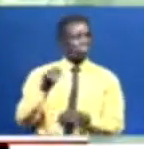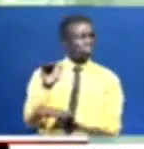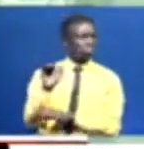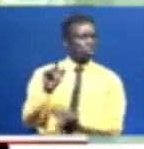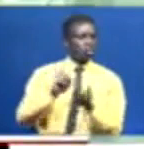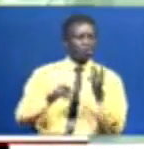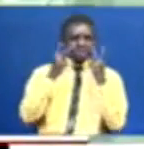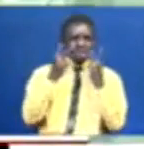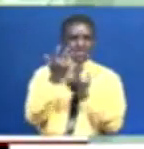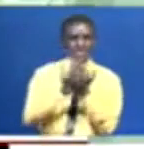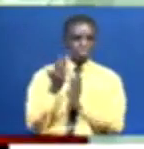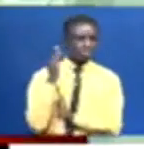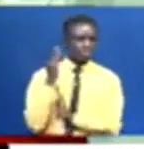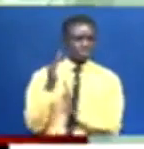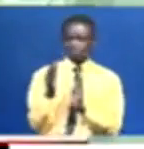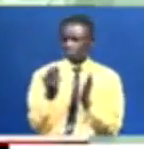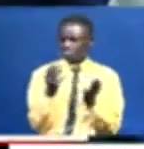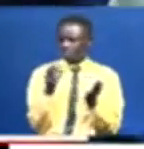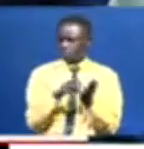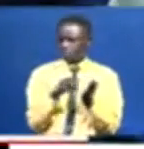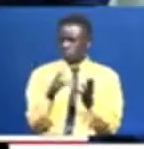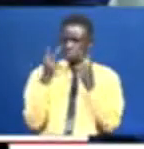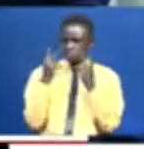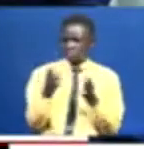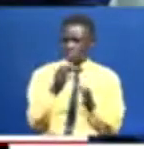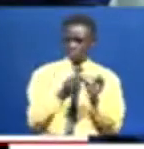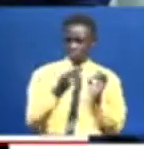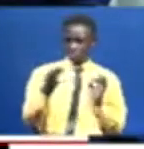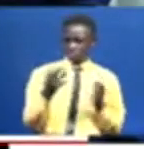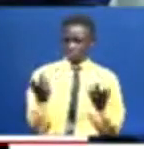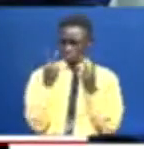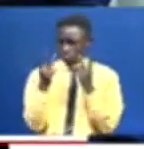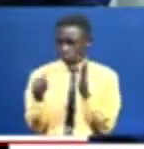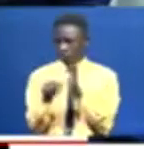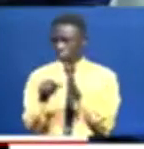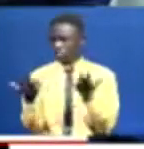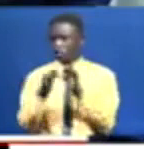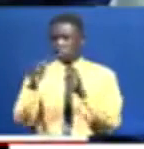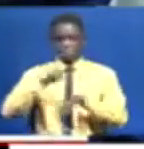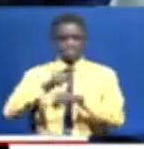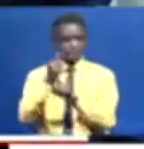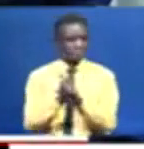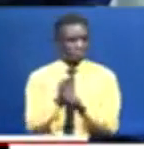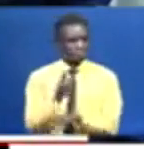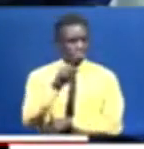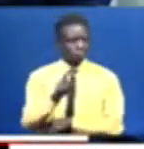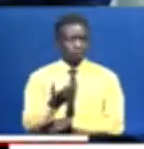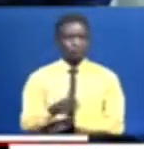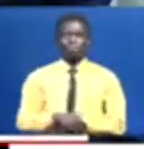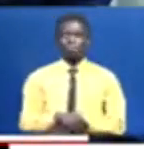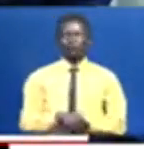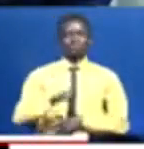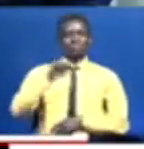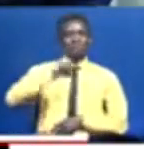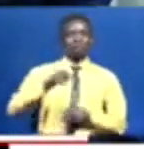cybersecurity as far as the country is concerned, long term? Where I see us heading in terms of cybersecurity, we'll see a lot of